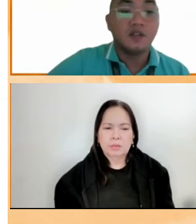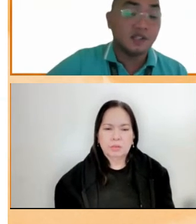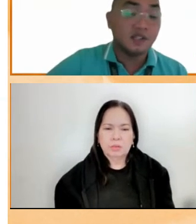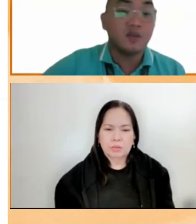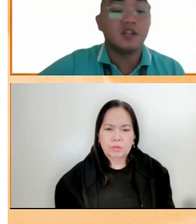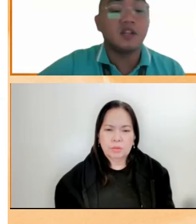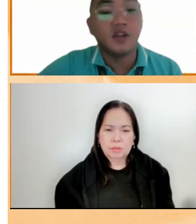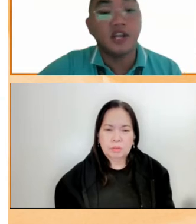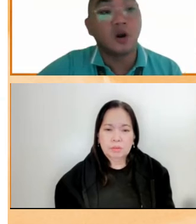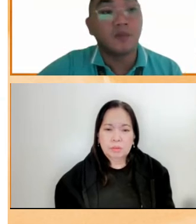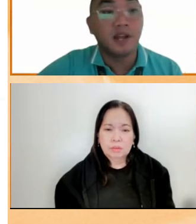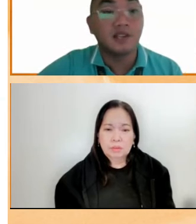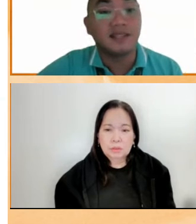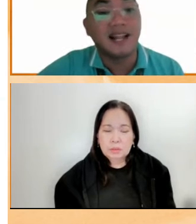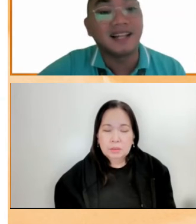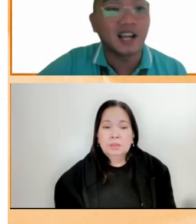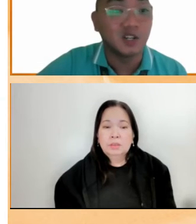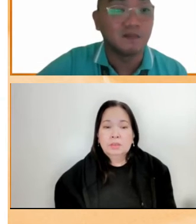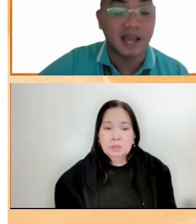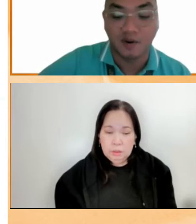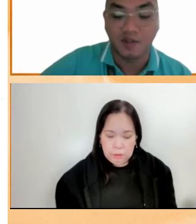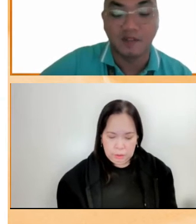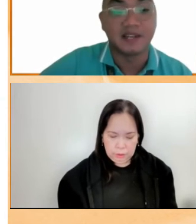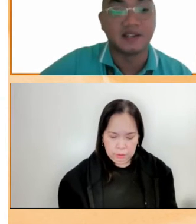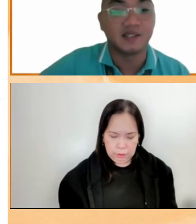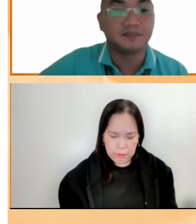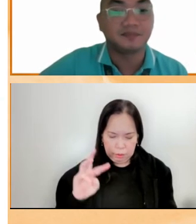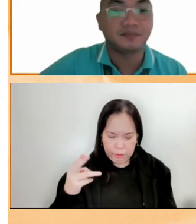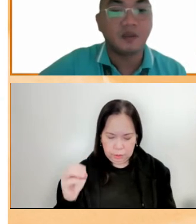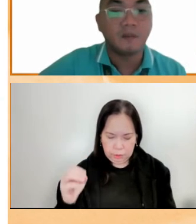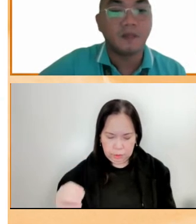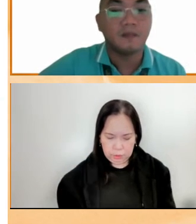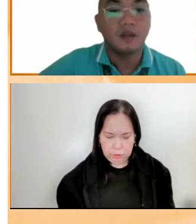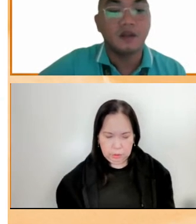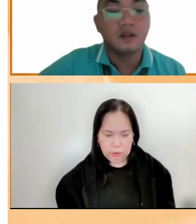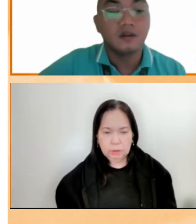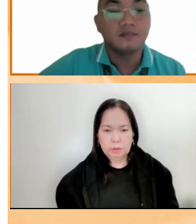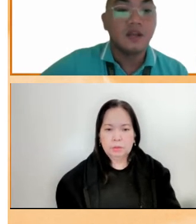So this is the WHO Comprehensive Mental Health Action Plan for the Philippines.